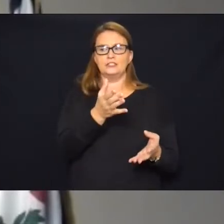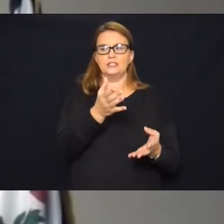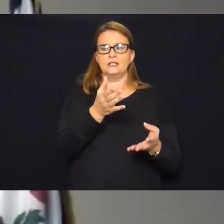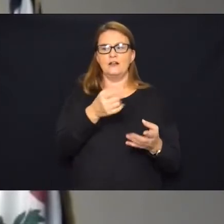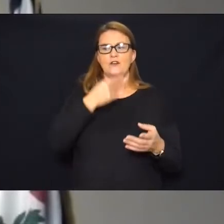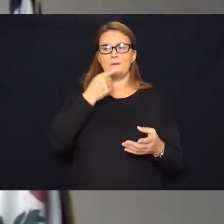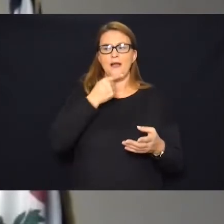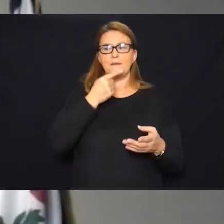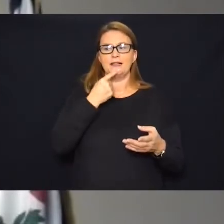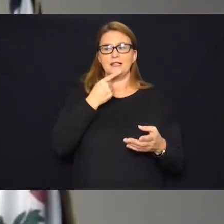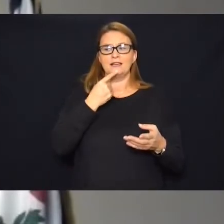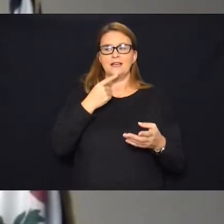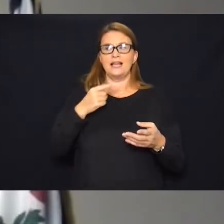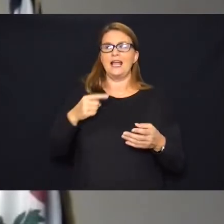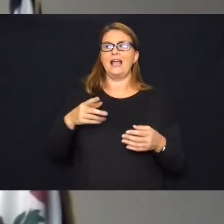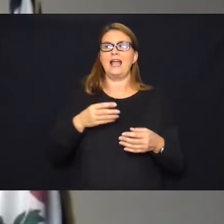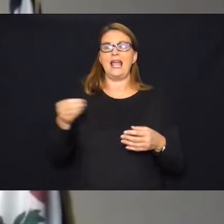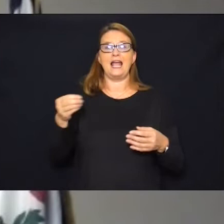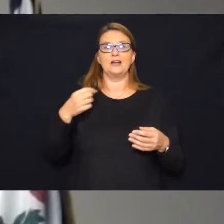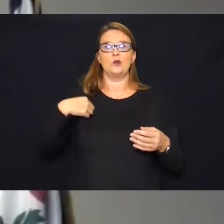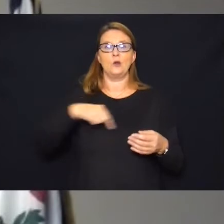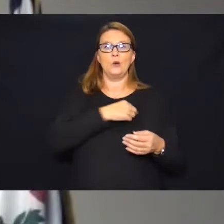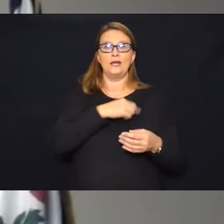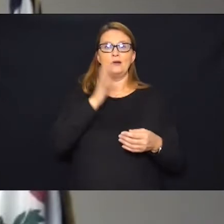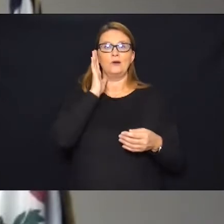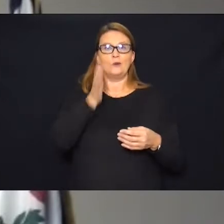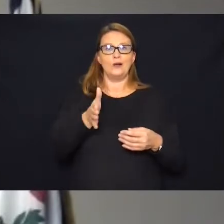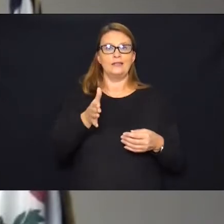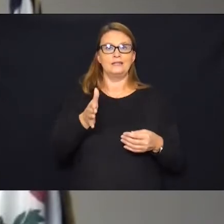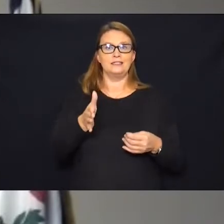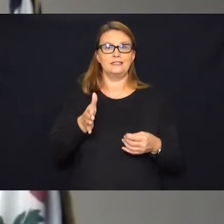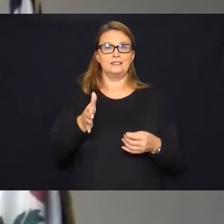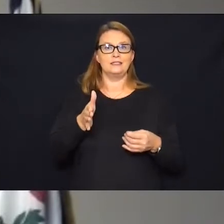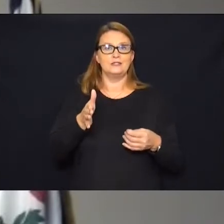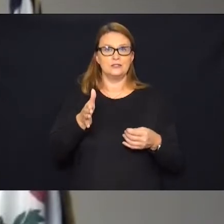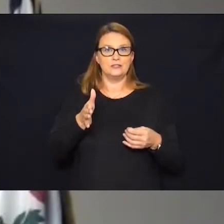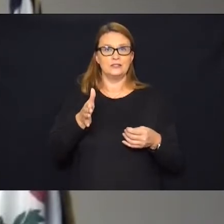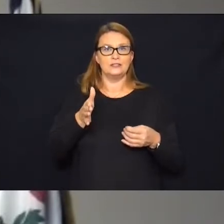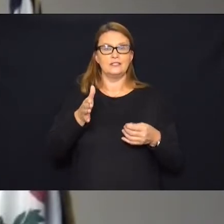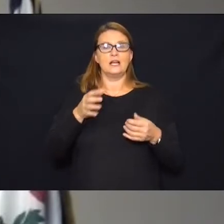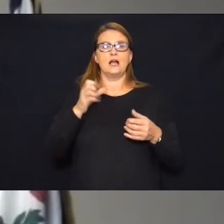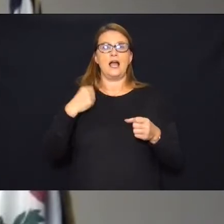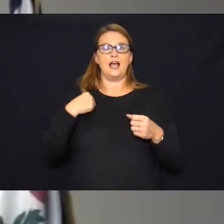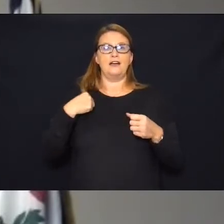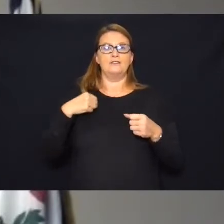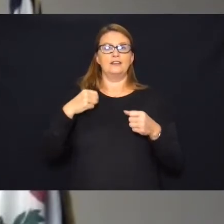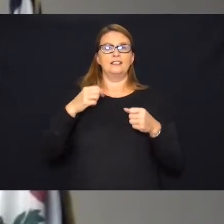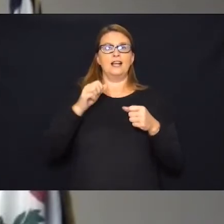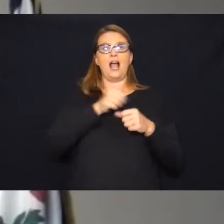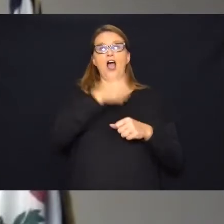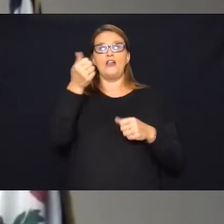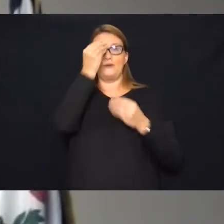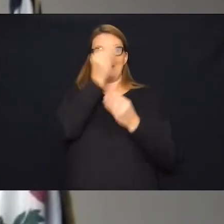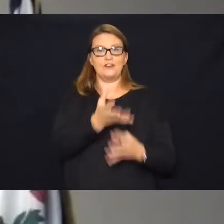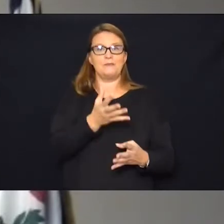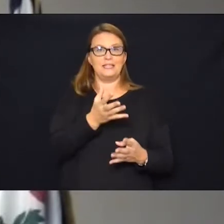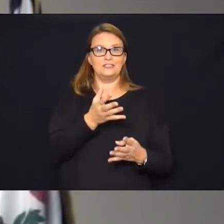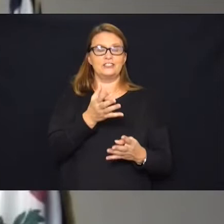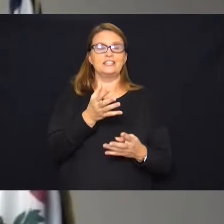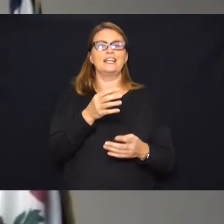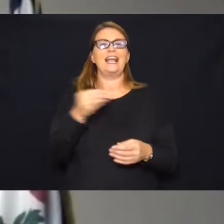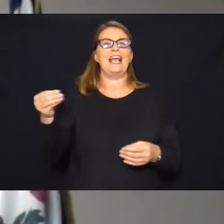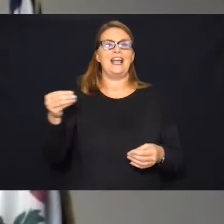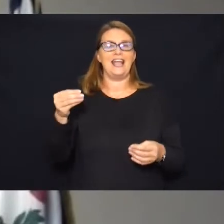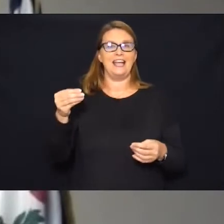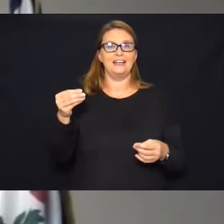public. So we will get back to you on that. With regard to all of the other information out there, we've been, as the